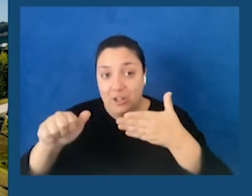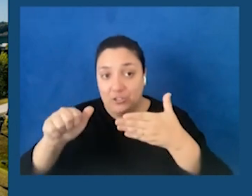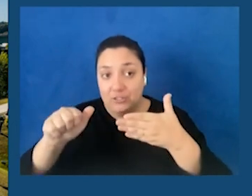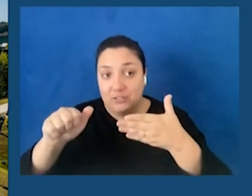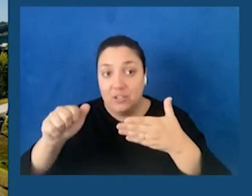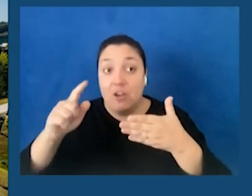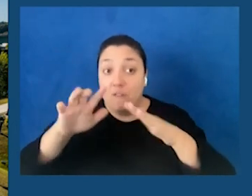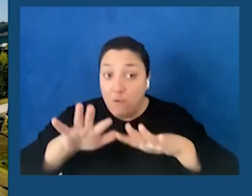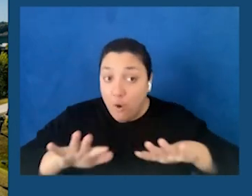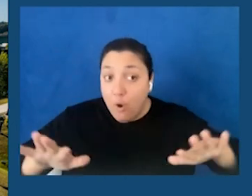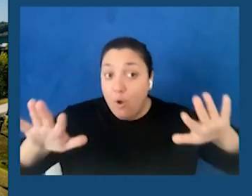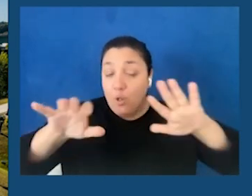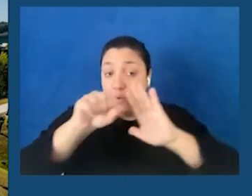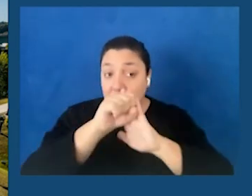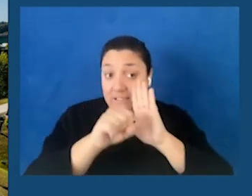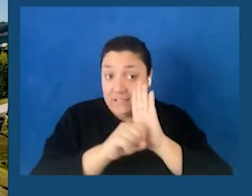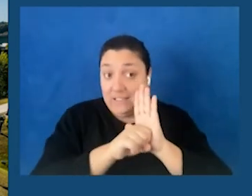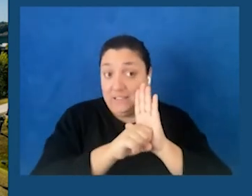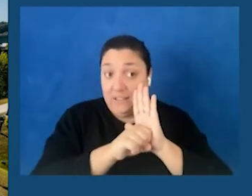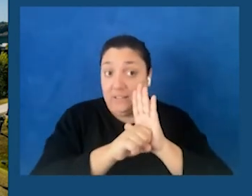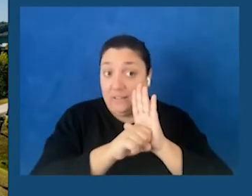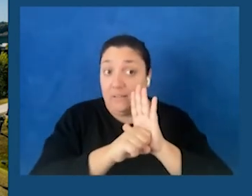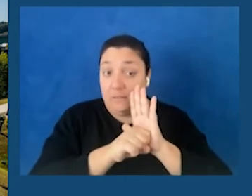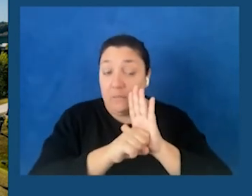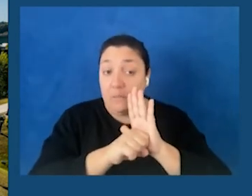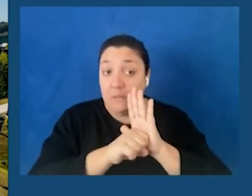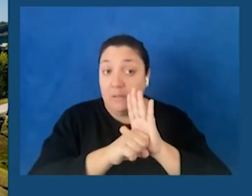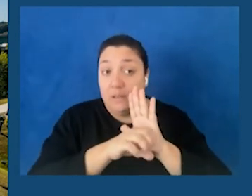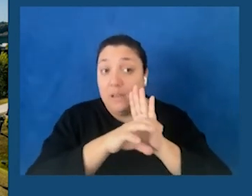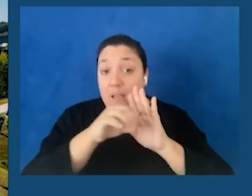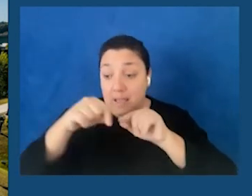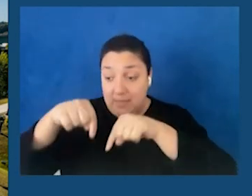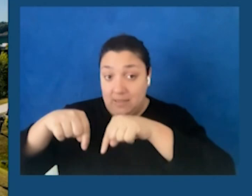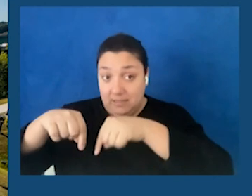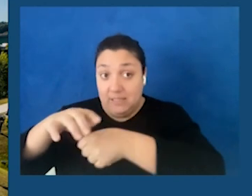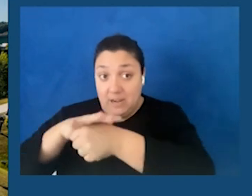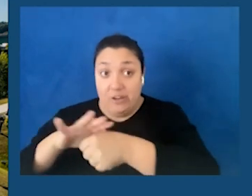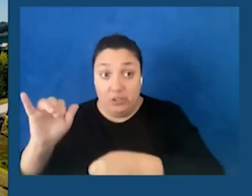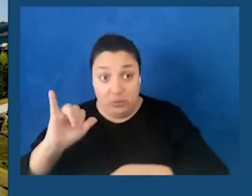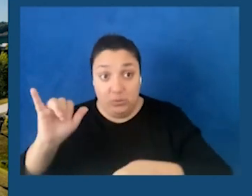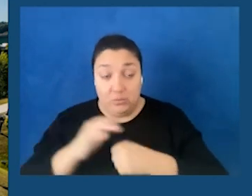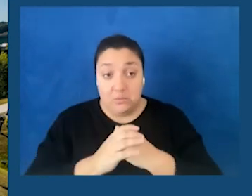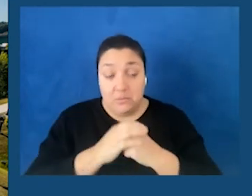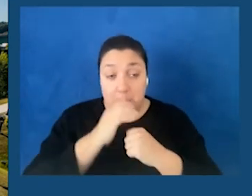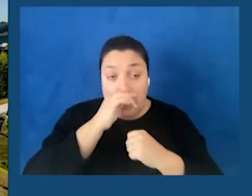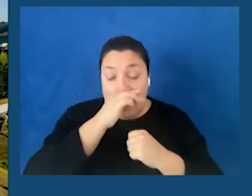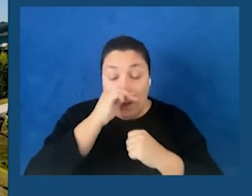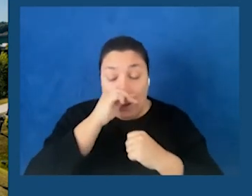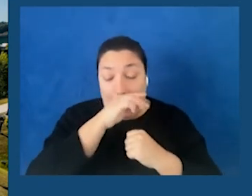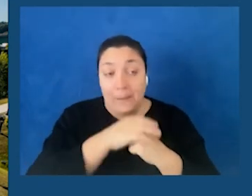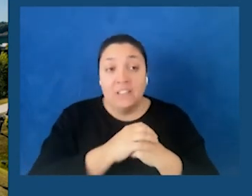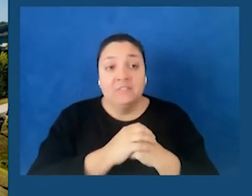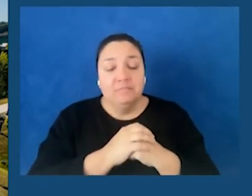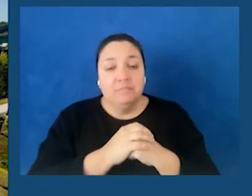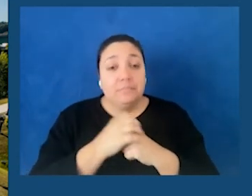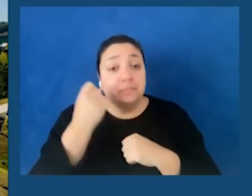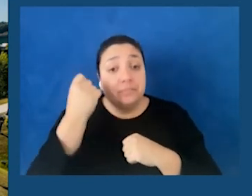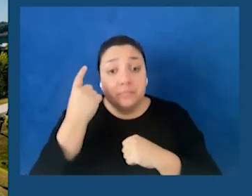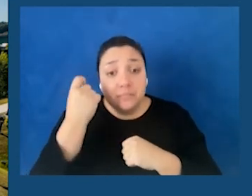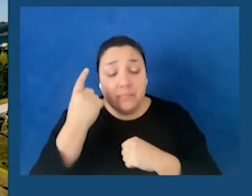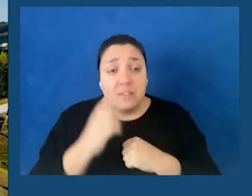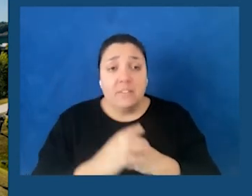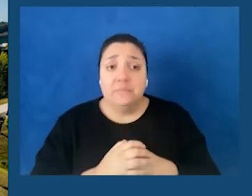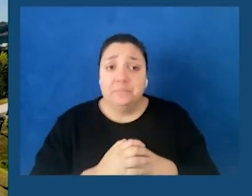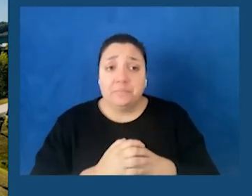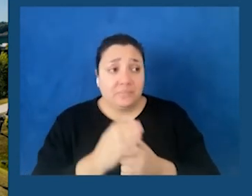for the watershed modeling for the Mohawk River Basin. But also, there are people who live in areas